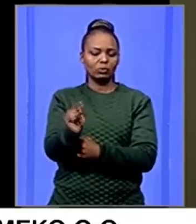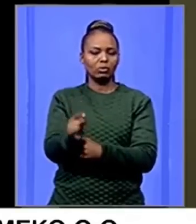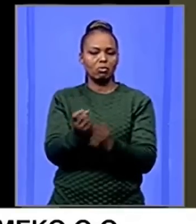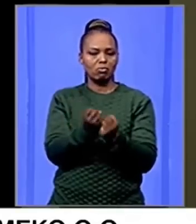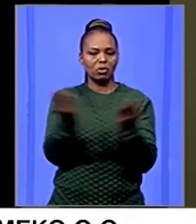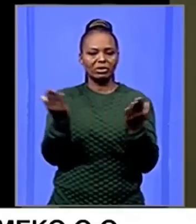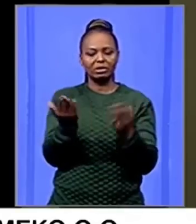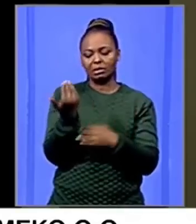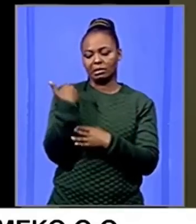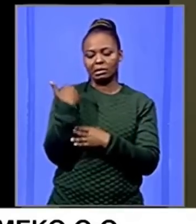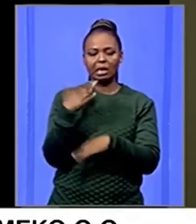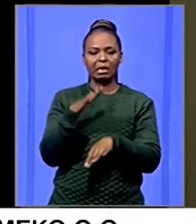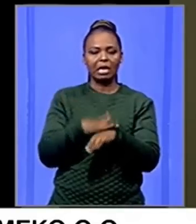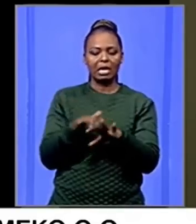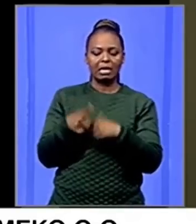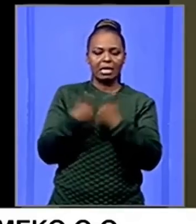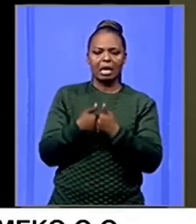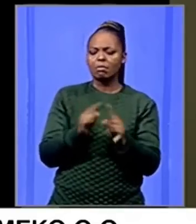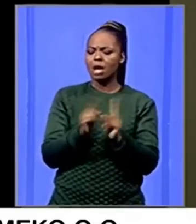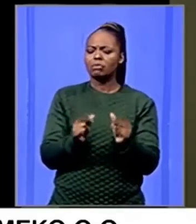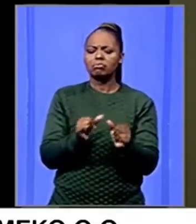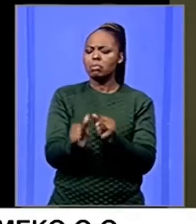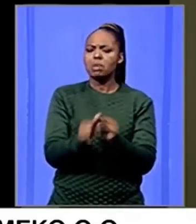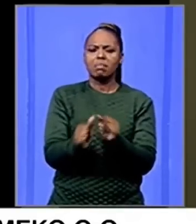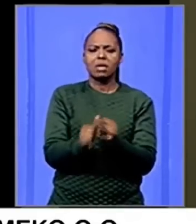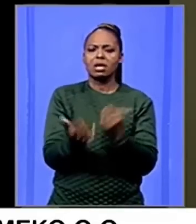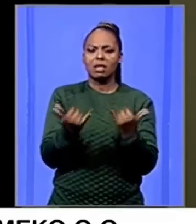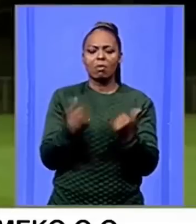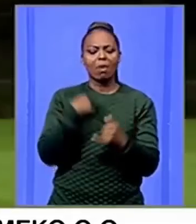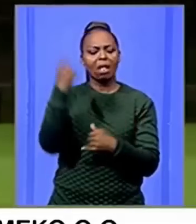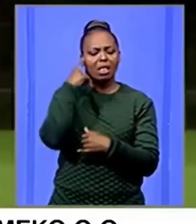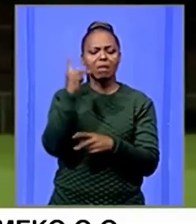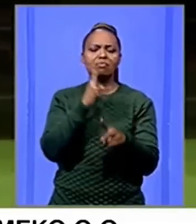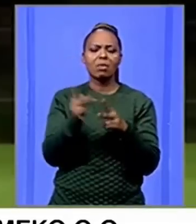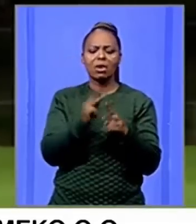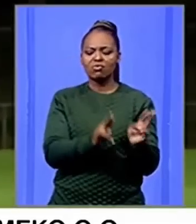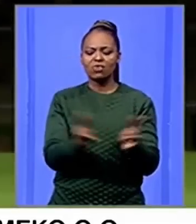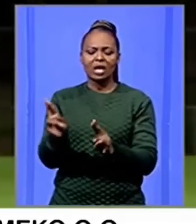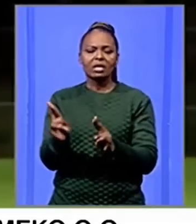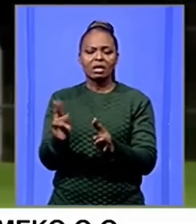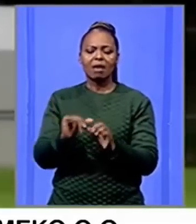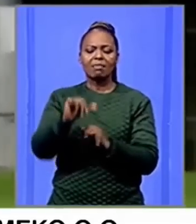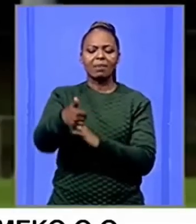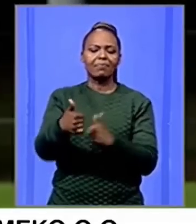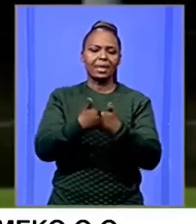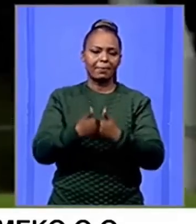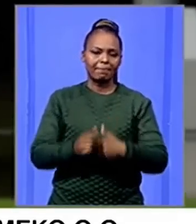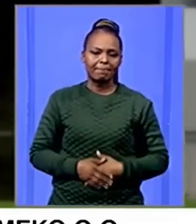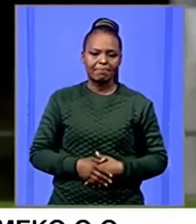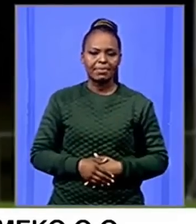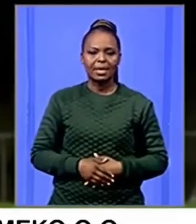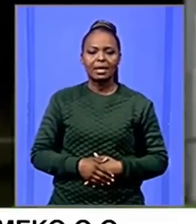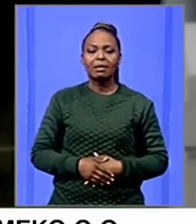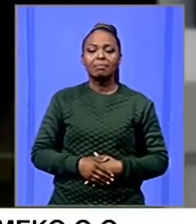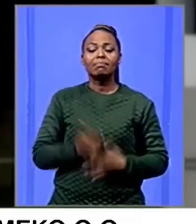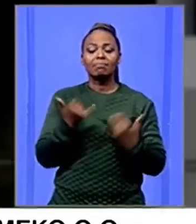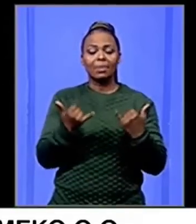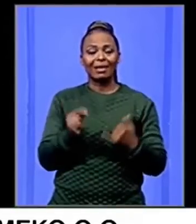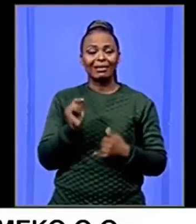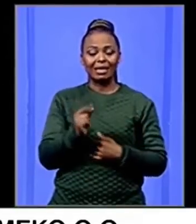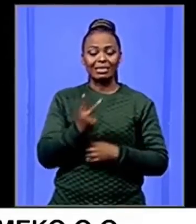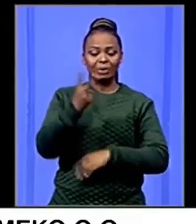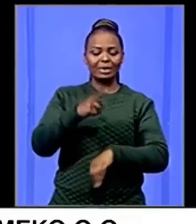Rica game. But we've been doing well, and I think we are preparing well for our next game. E tla be e le la bobedi ka tatelano gore Afrika